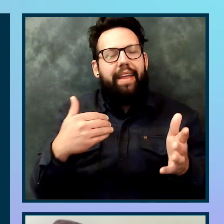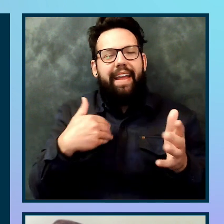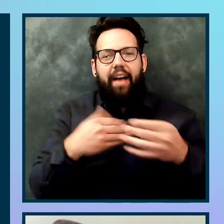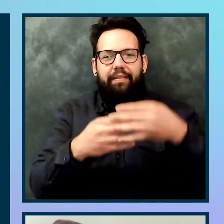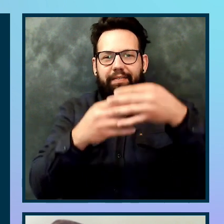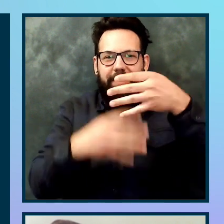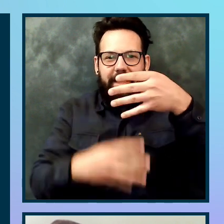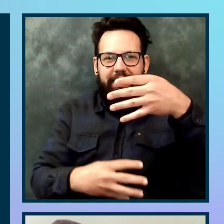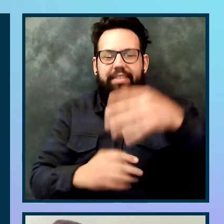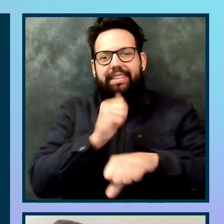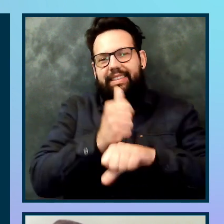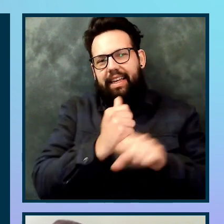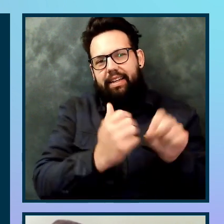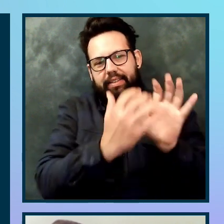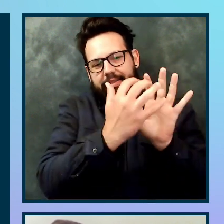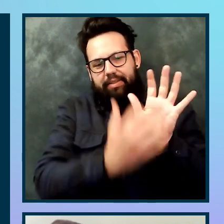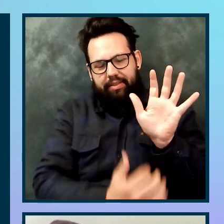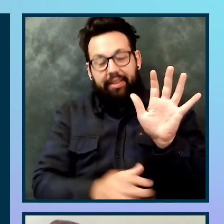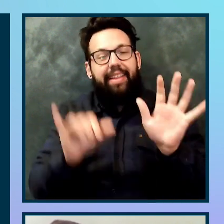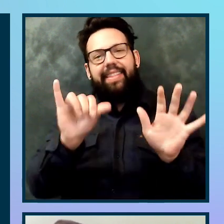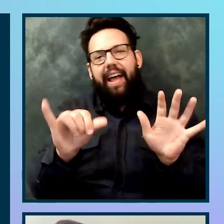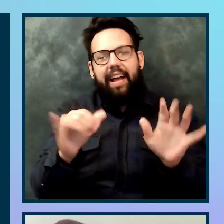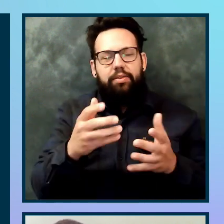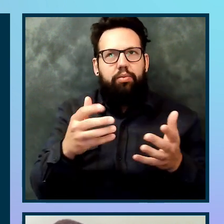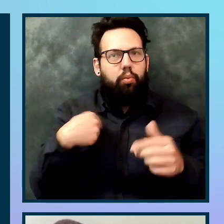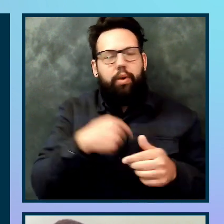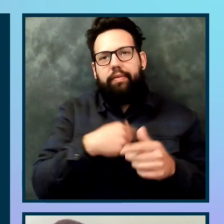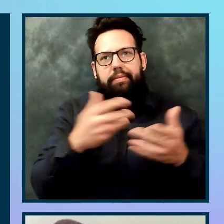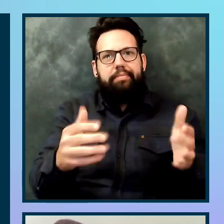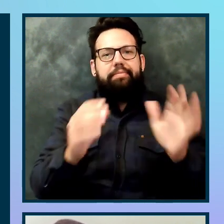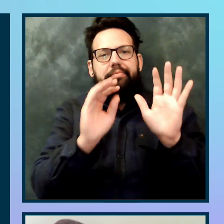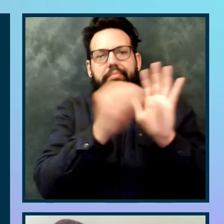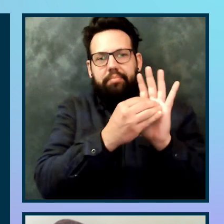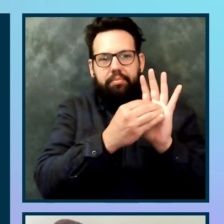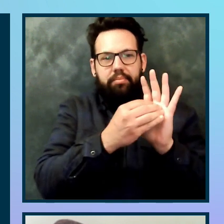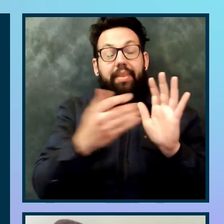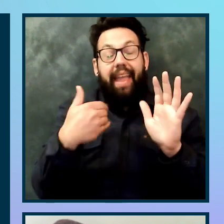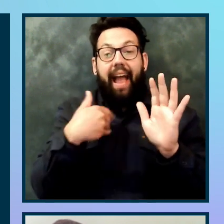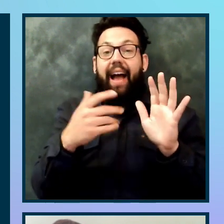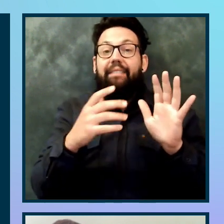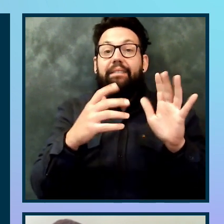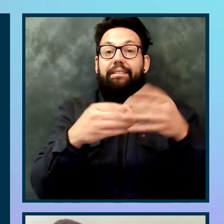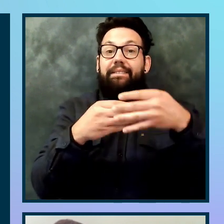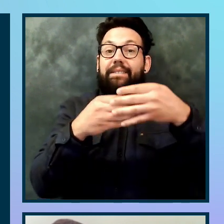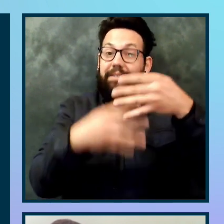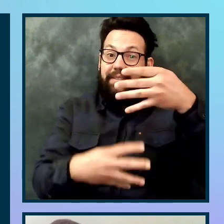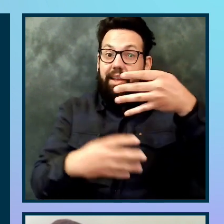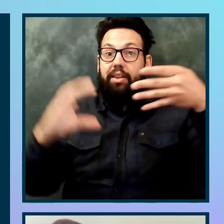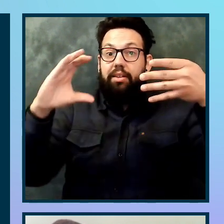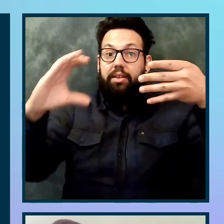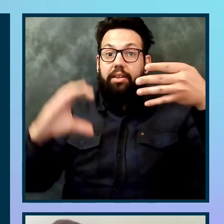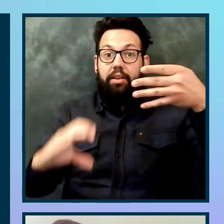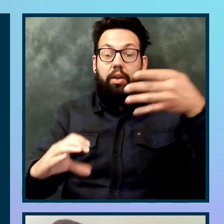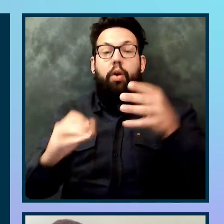important details that we've taken upon ourselves to do, is to have field sets with legends to help group our forms. The other nice thing about